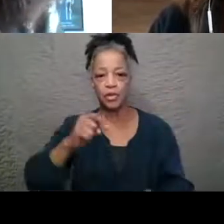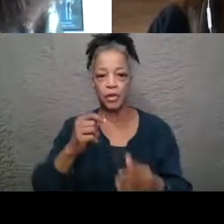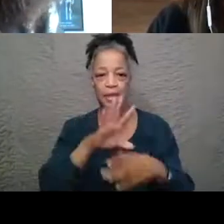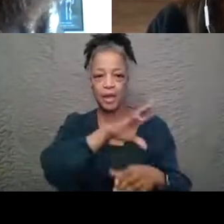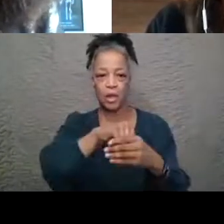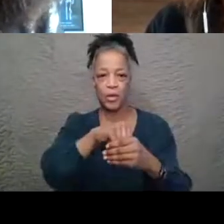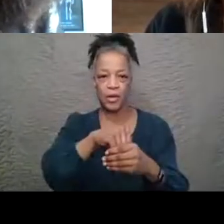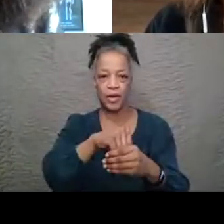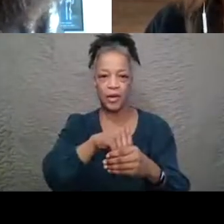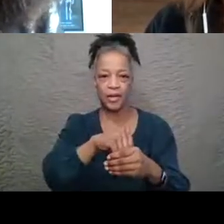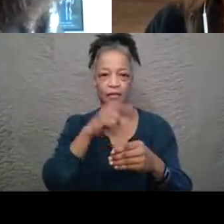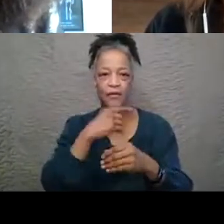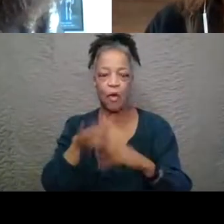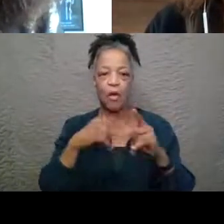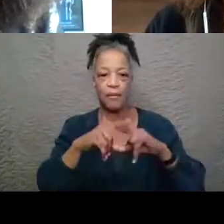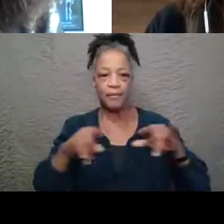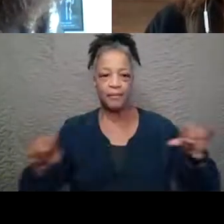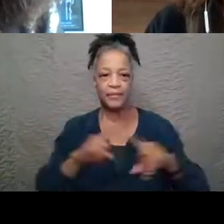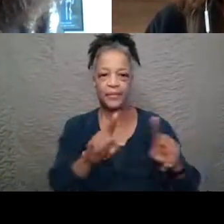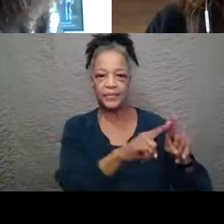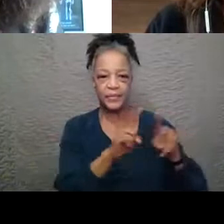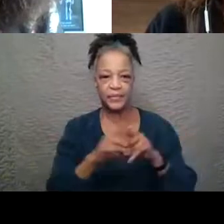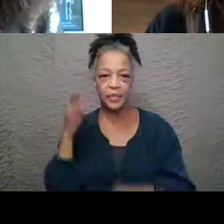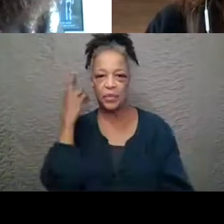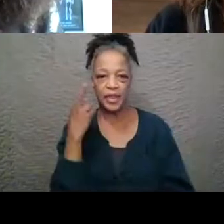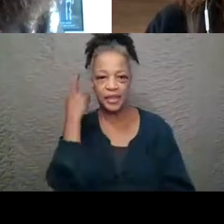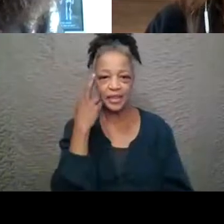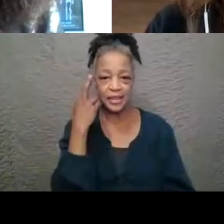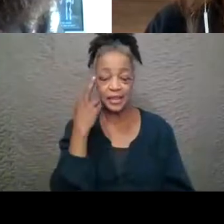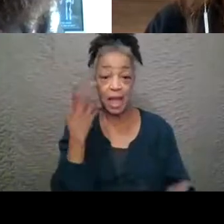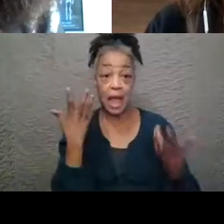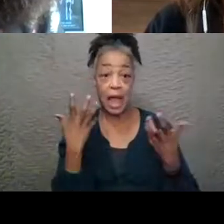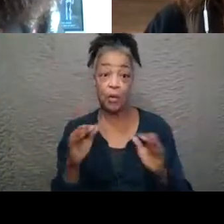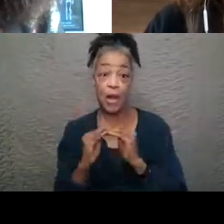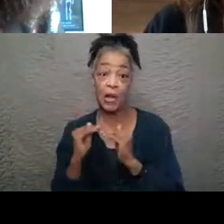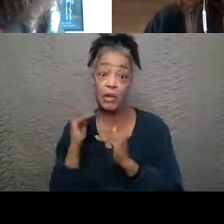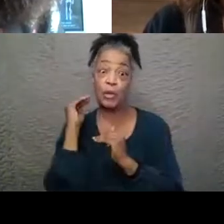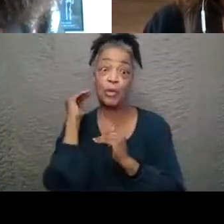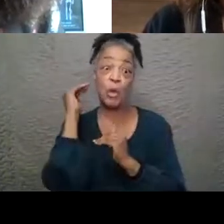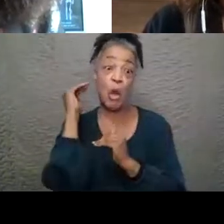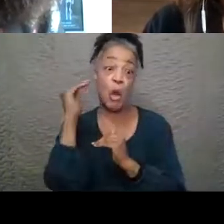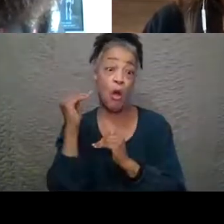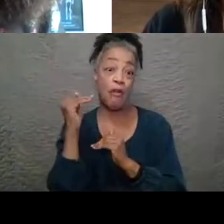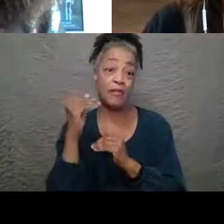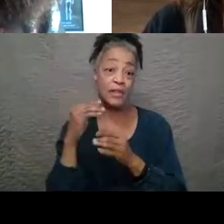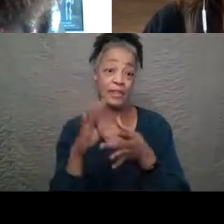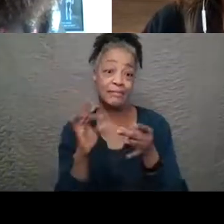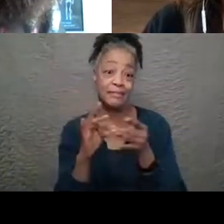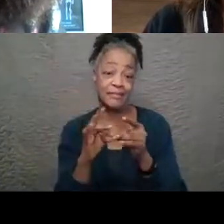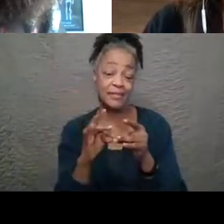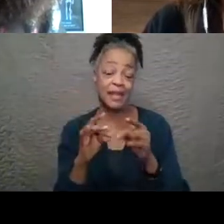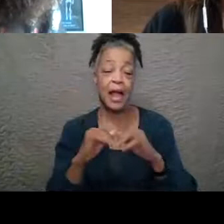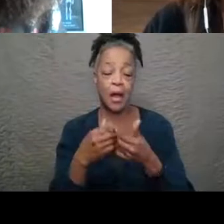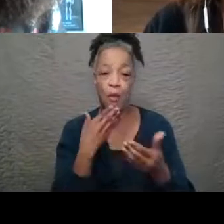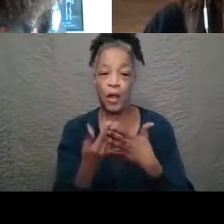included for all sorts of reasons. And I think, I don't wanna overstate how well that's going, but I do think